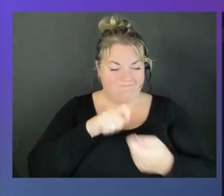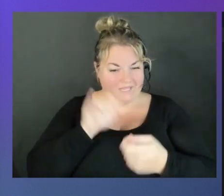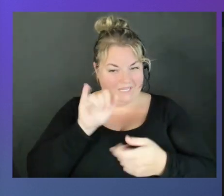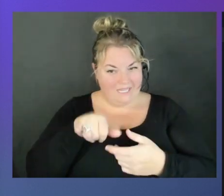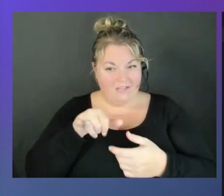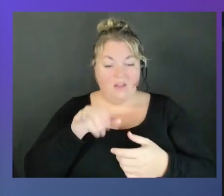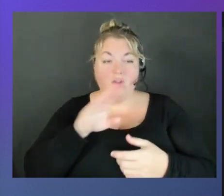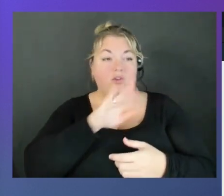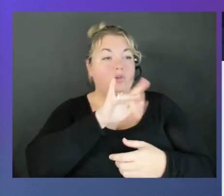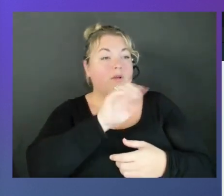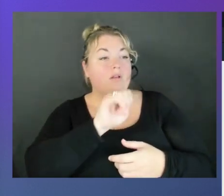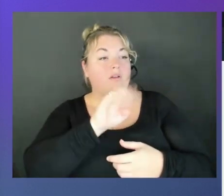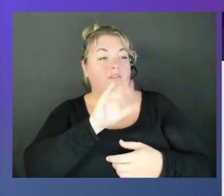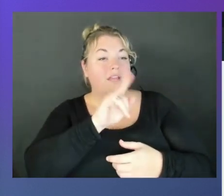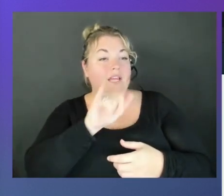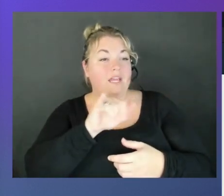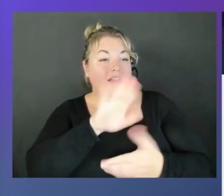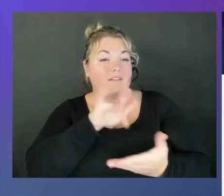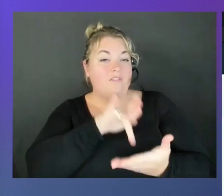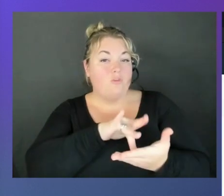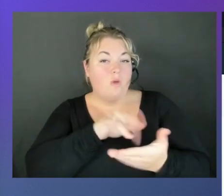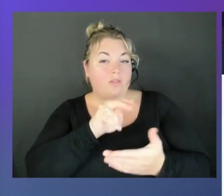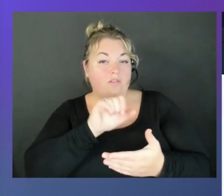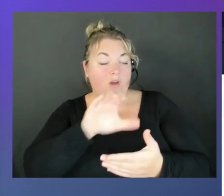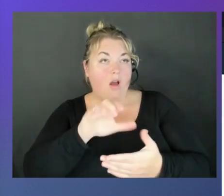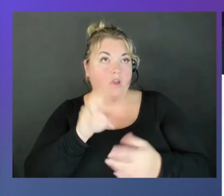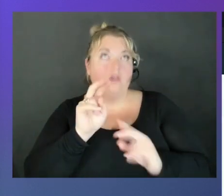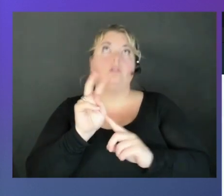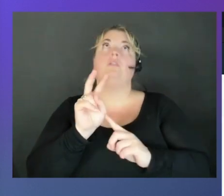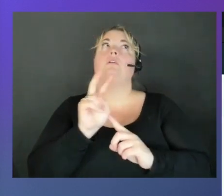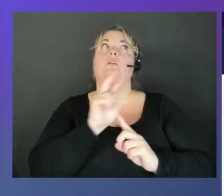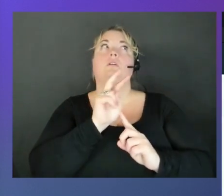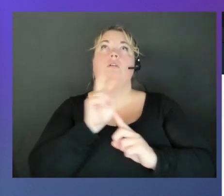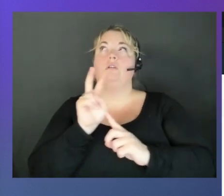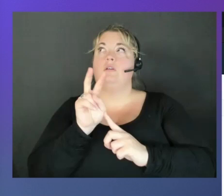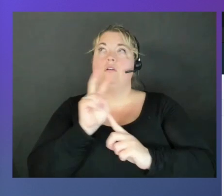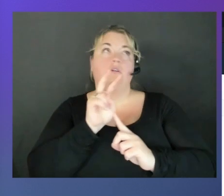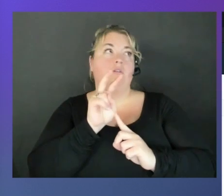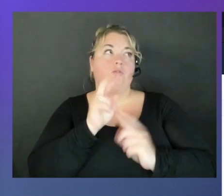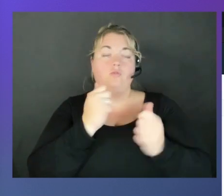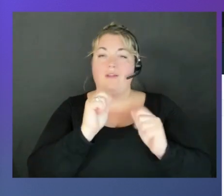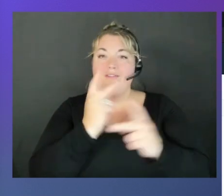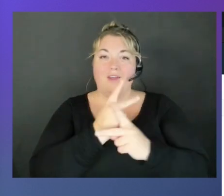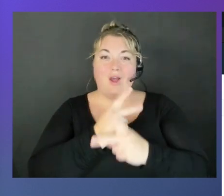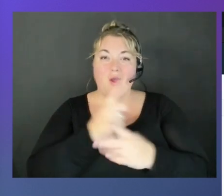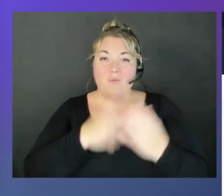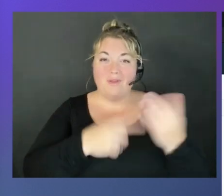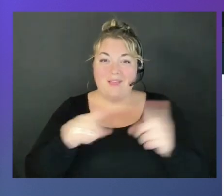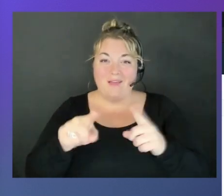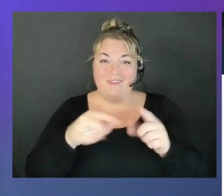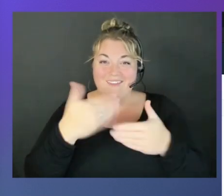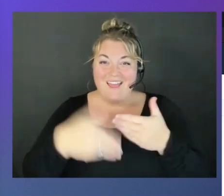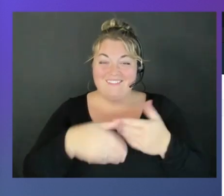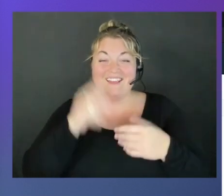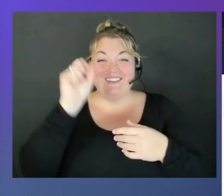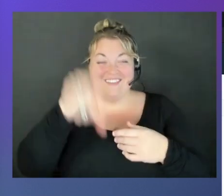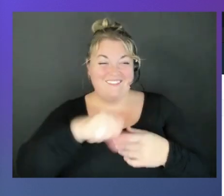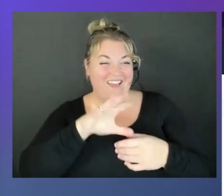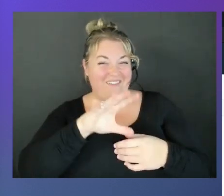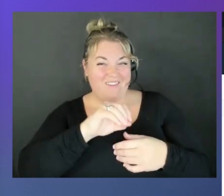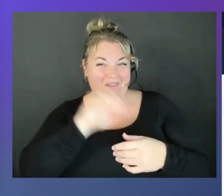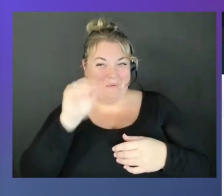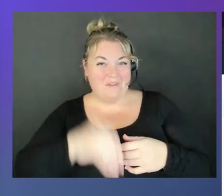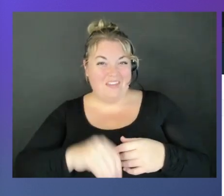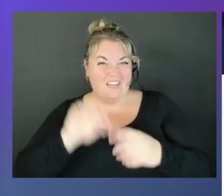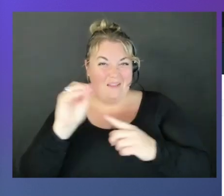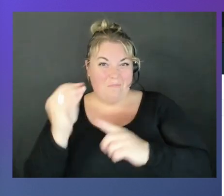of the fishbowl in the knock where you're just kind of sitting there with your head crooked, trying to figure out what's coming next. That 50% has burned in to the display.